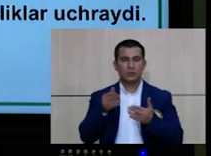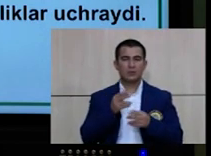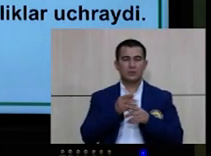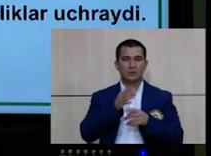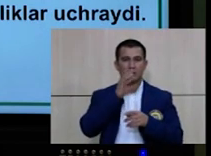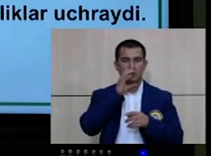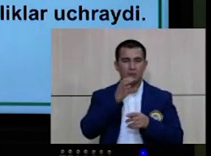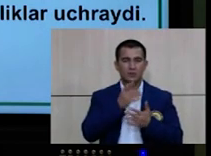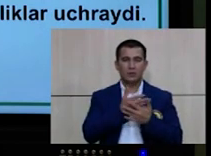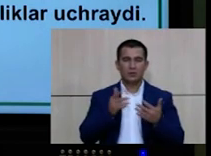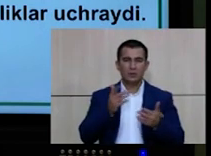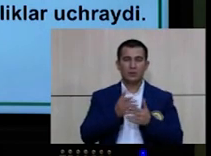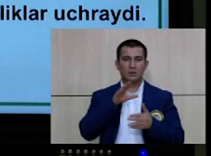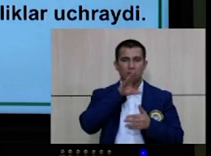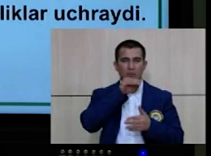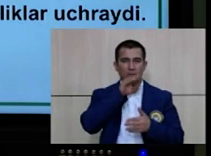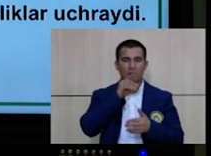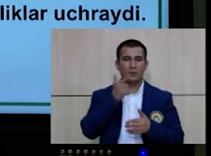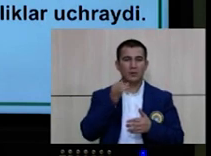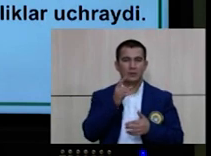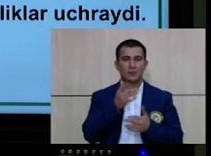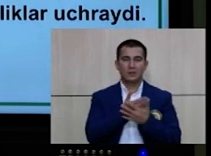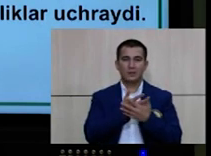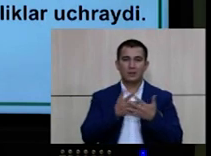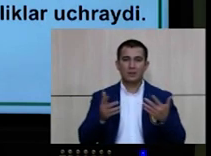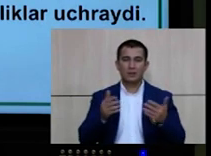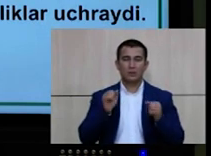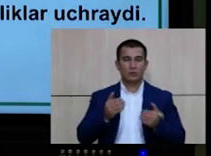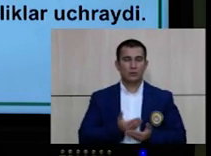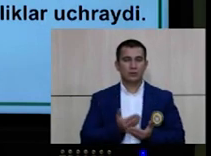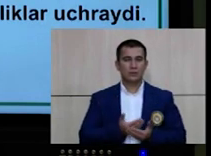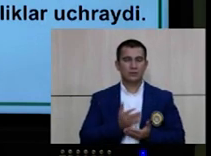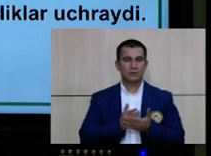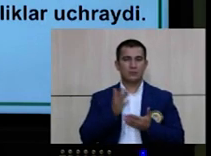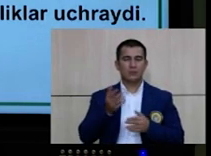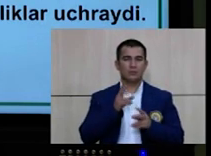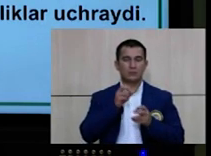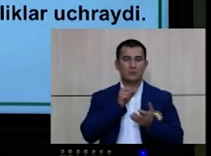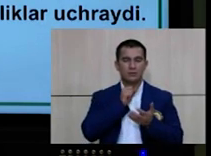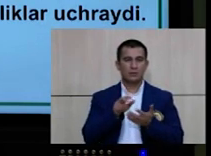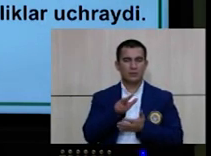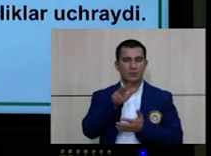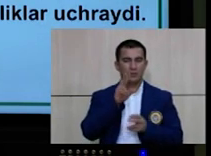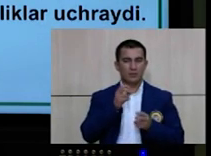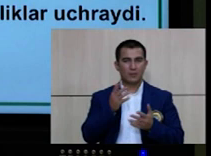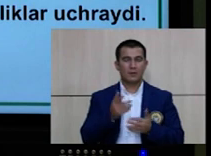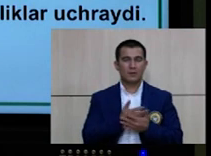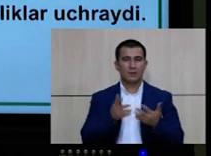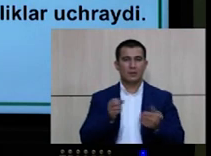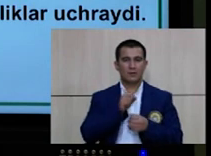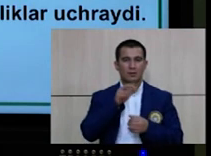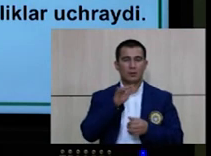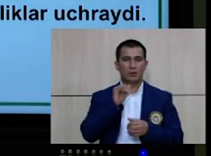bo'ri, g'oz, o'rdak kabi hayvonlar yashaydi. Sudralib yuruvchilardan esa